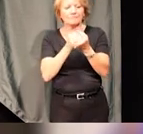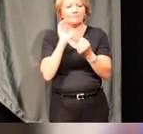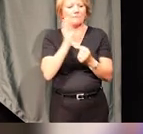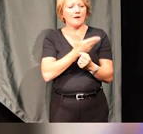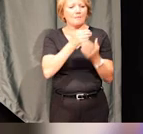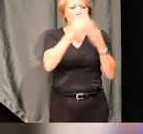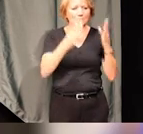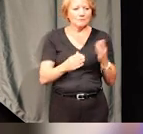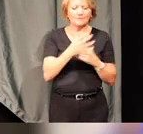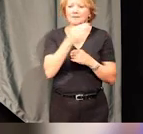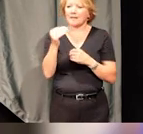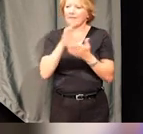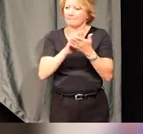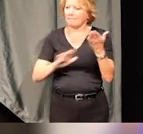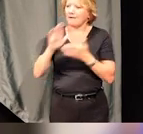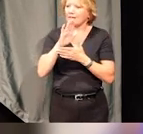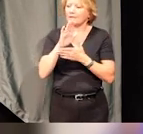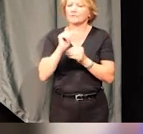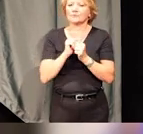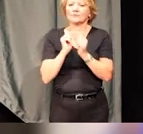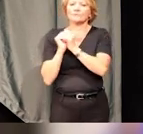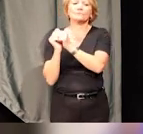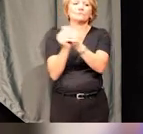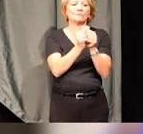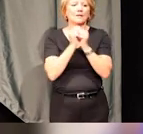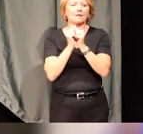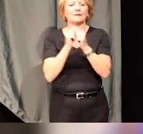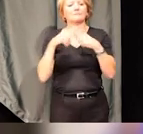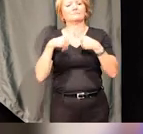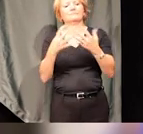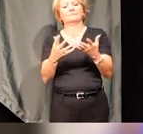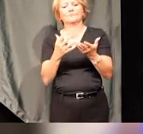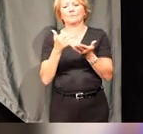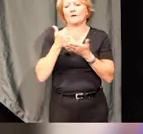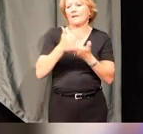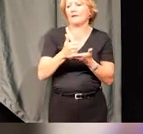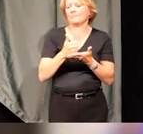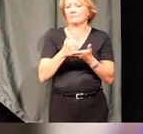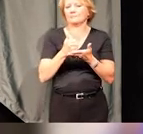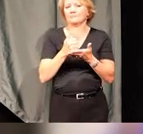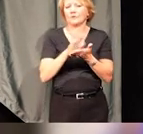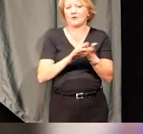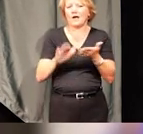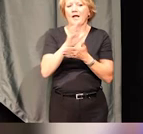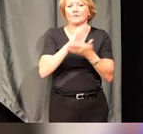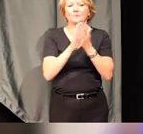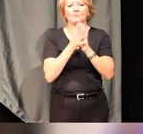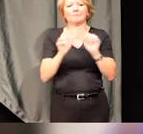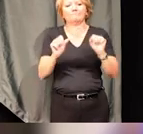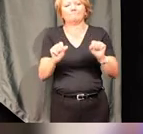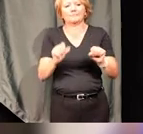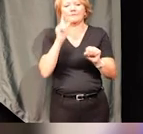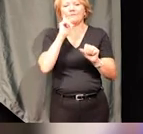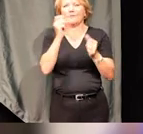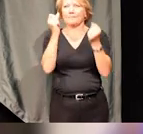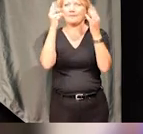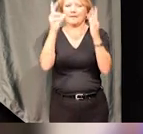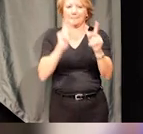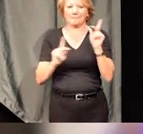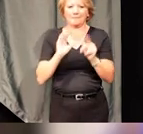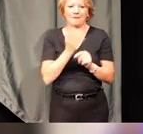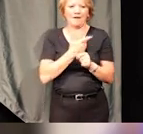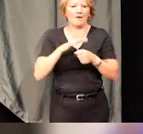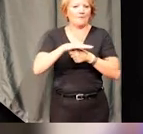students and the college. Together, we are helping make college within reach for so many in our